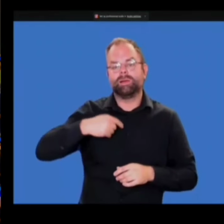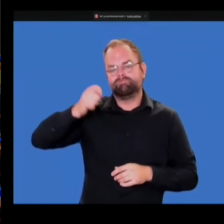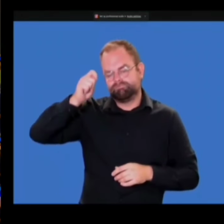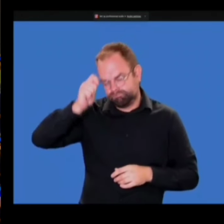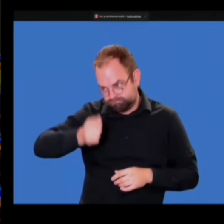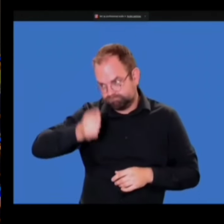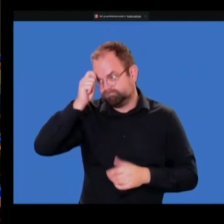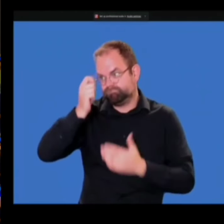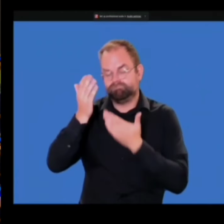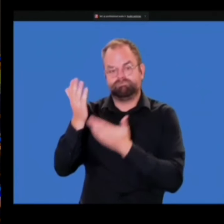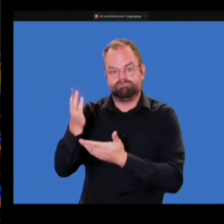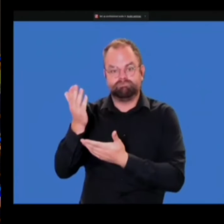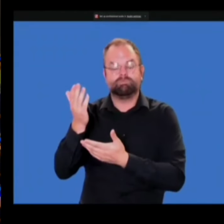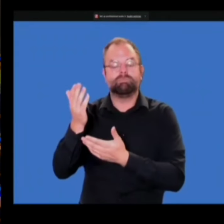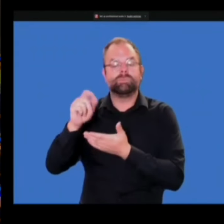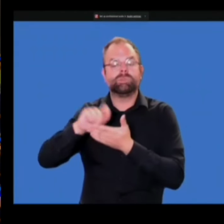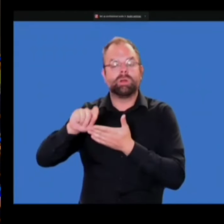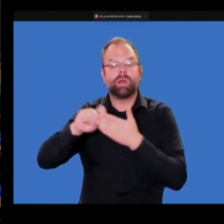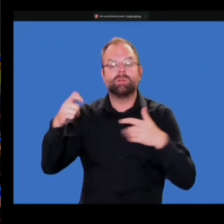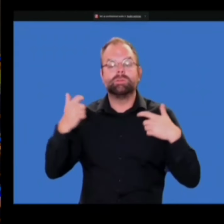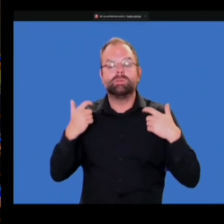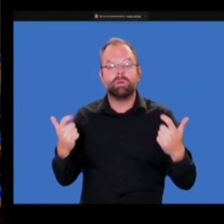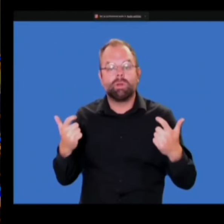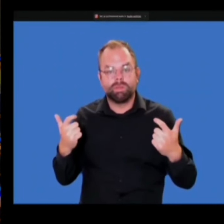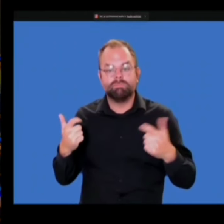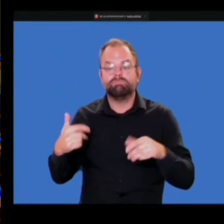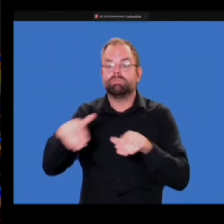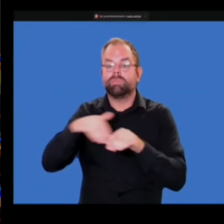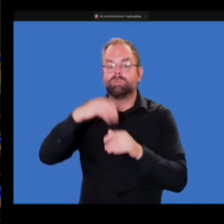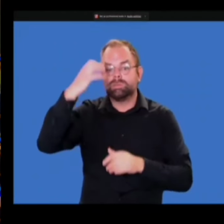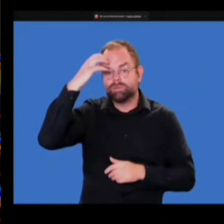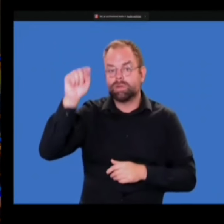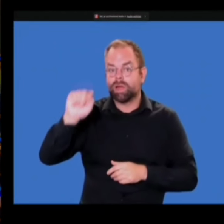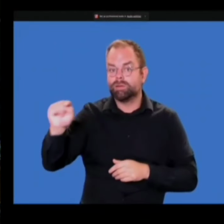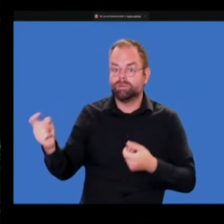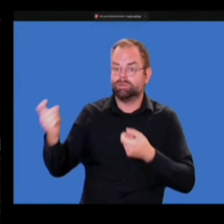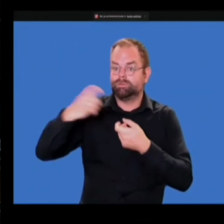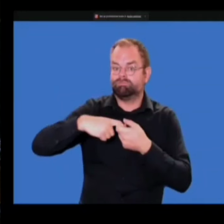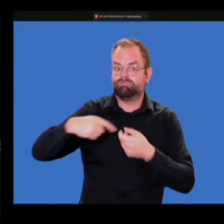particularly in the face of growing global challenges.